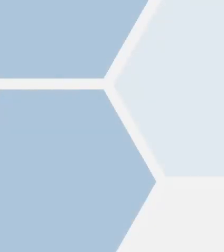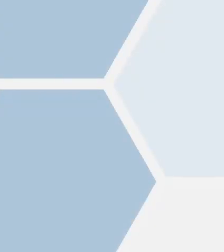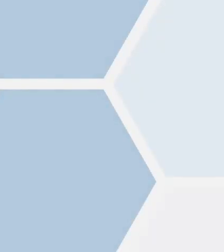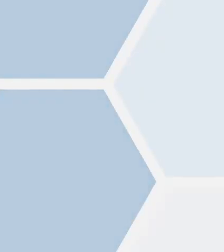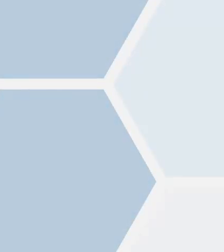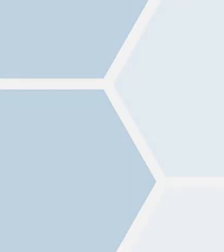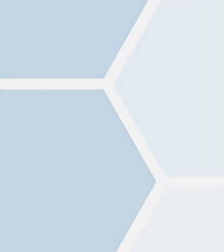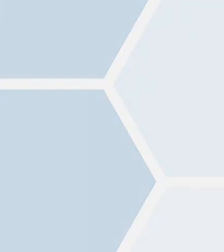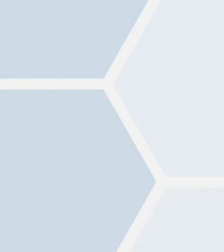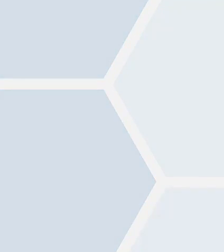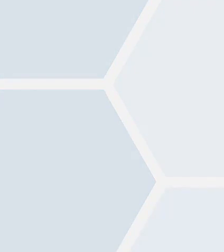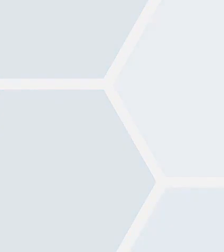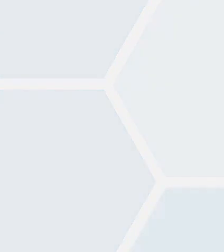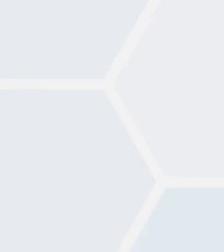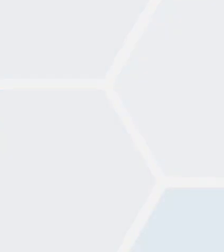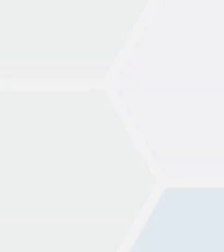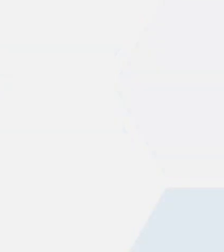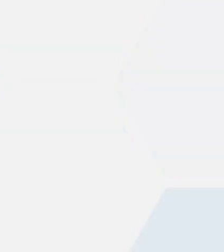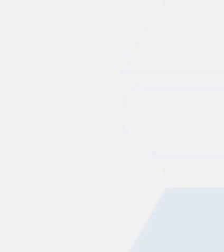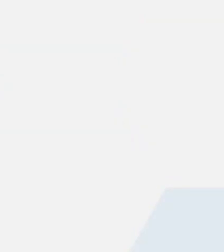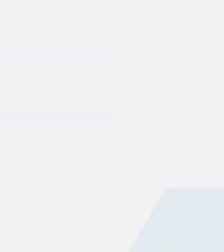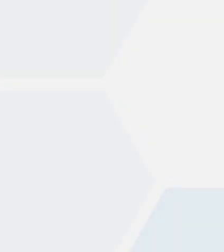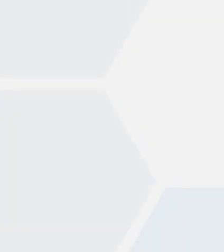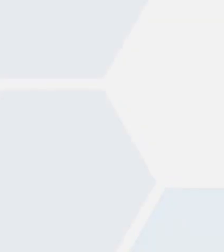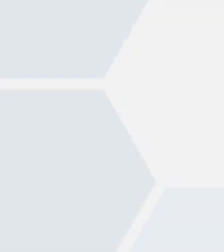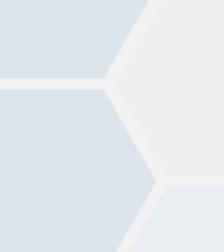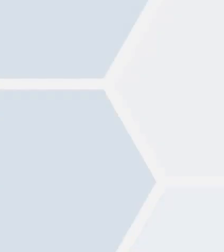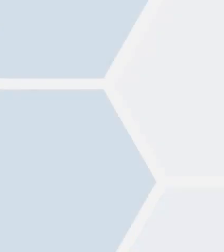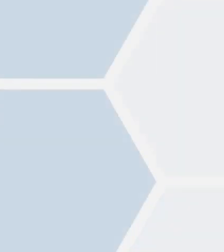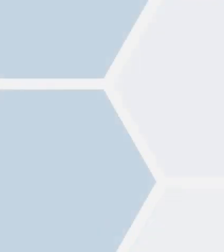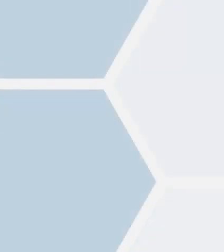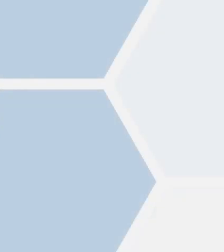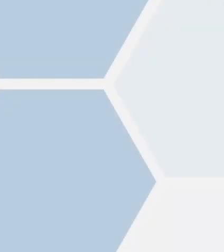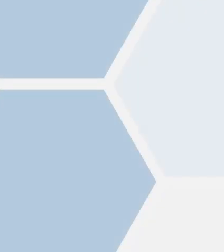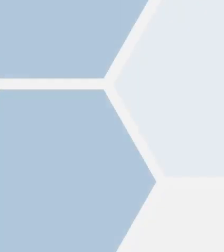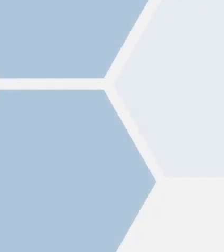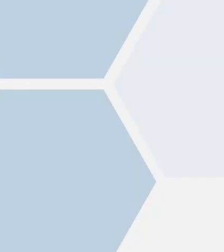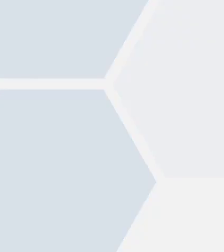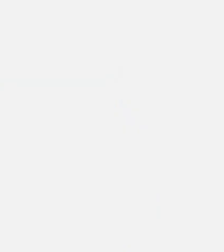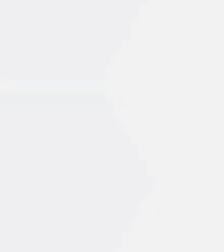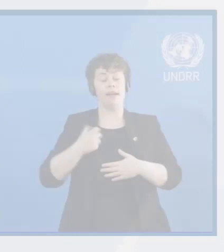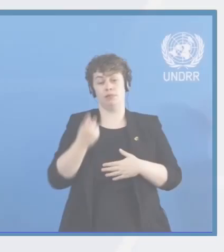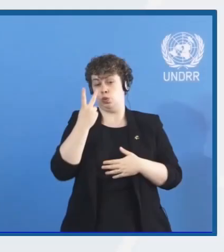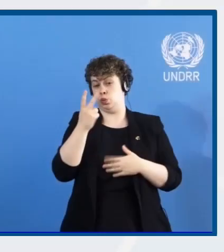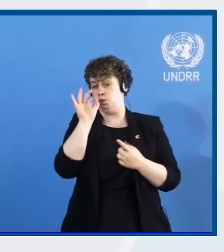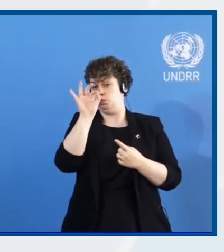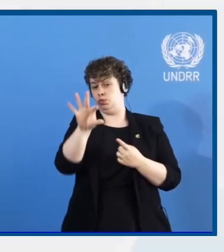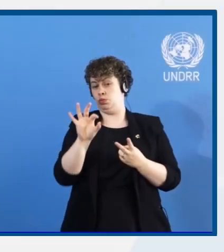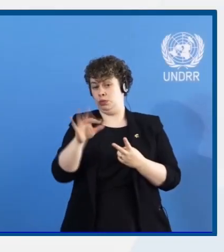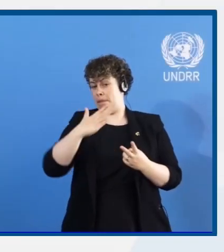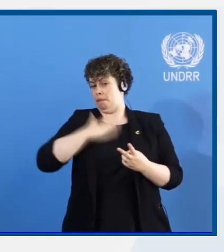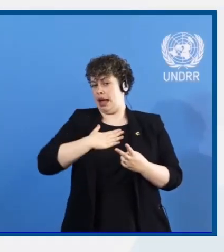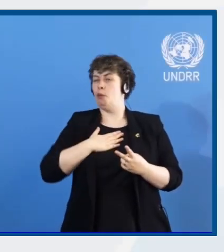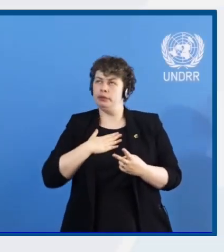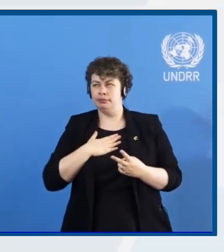pleasure to moderate this conversation. I'll leave you with two thoughts of my own. Well, not really my own,